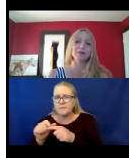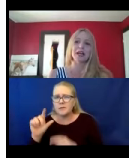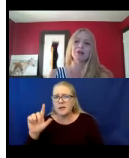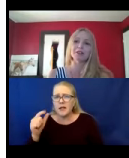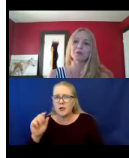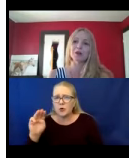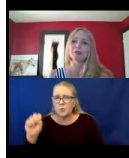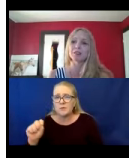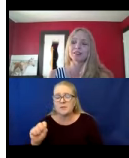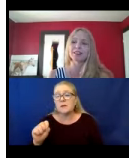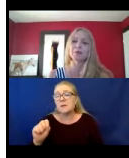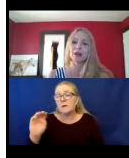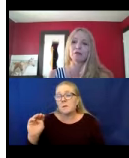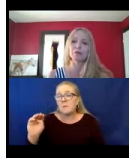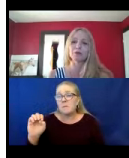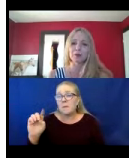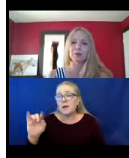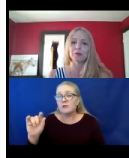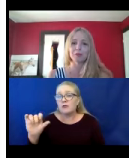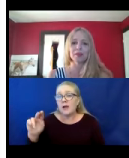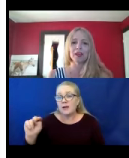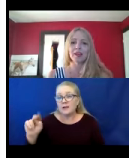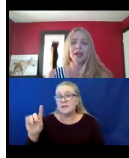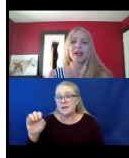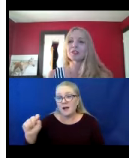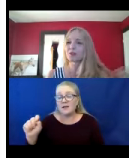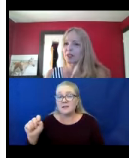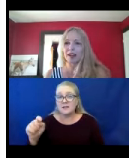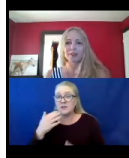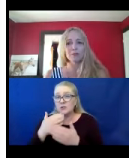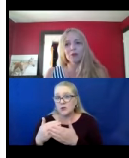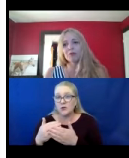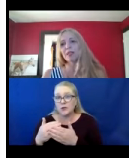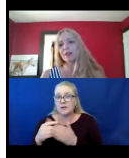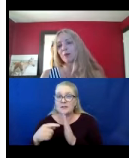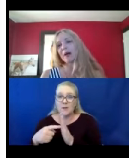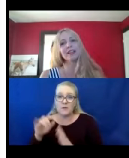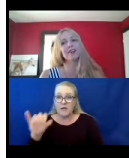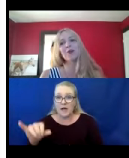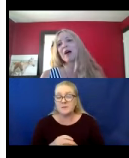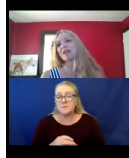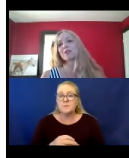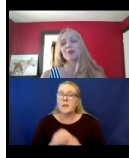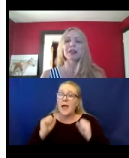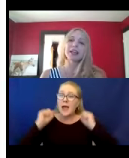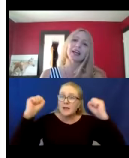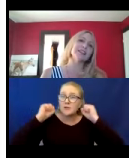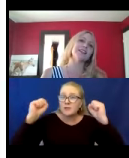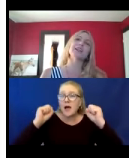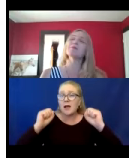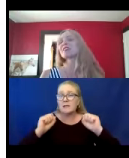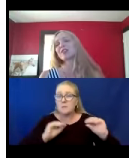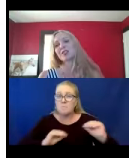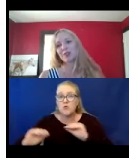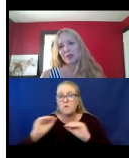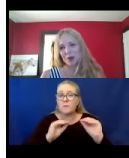often touted as one of those things that can be helpful for people. Exercise, movement, our body and our mind are so connected.